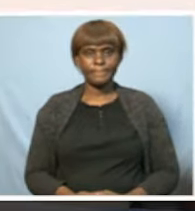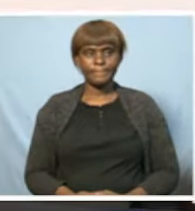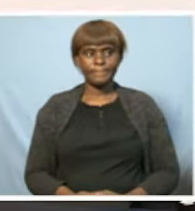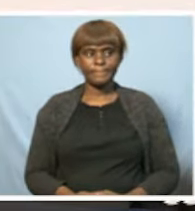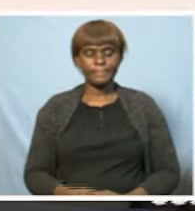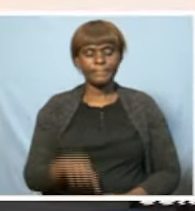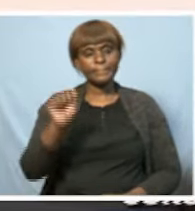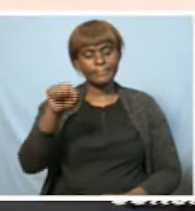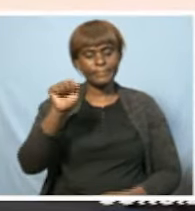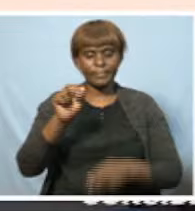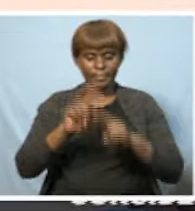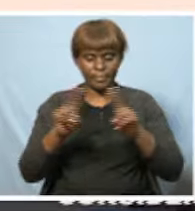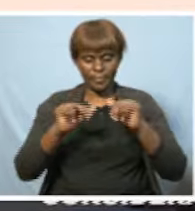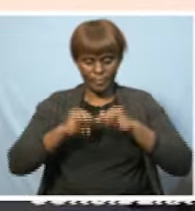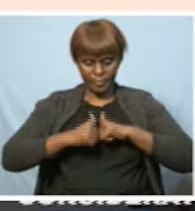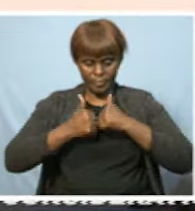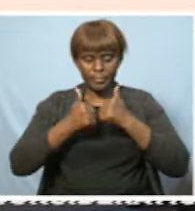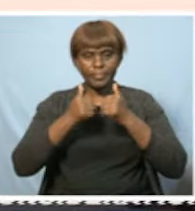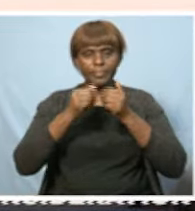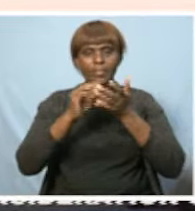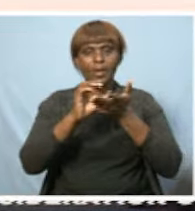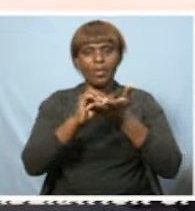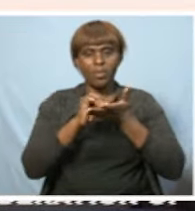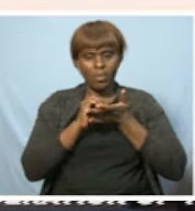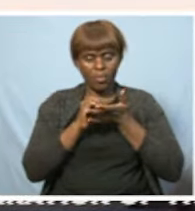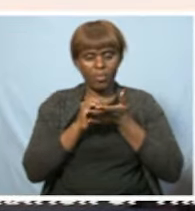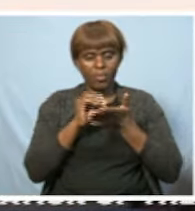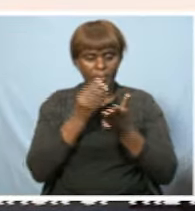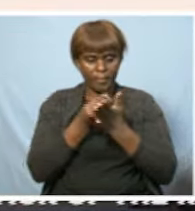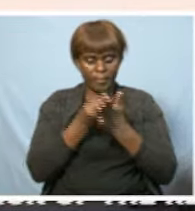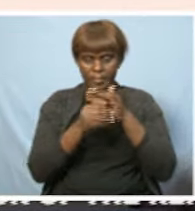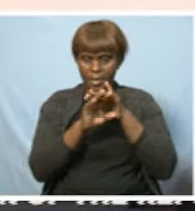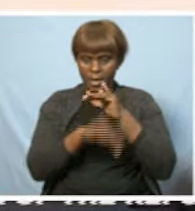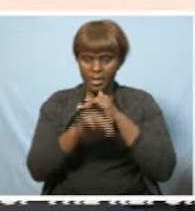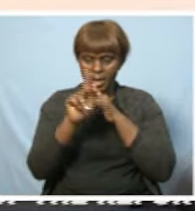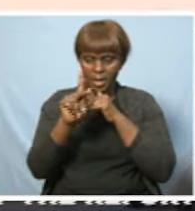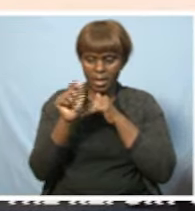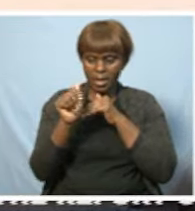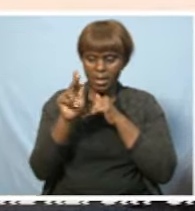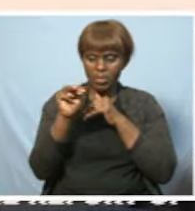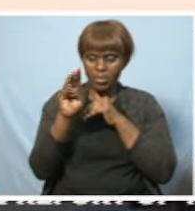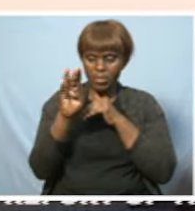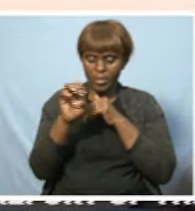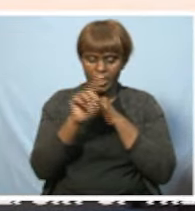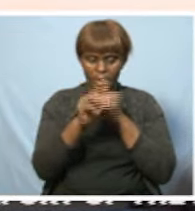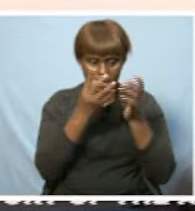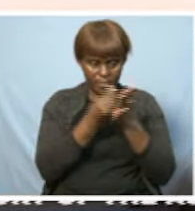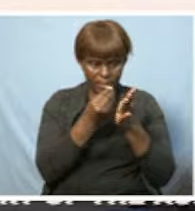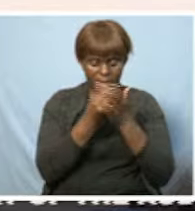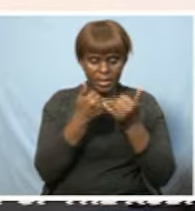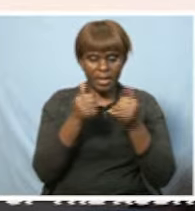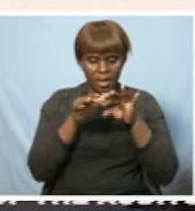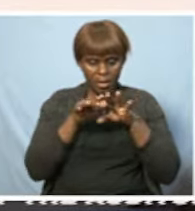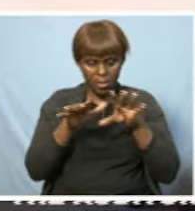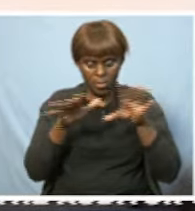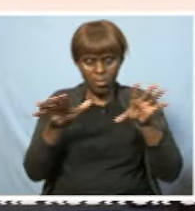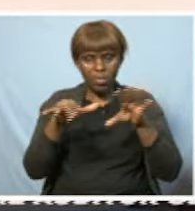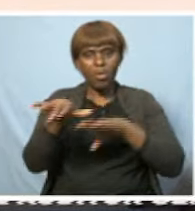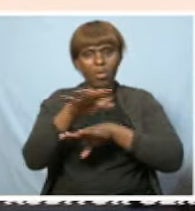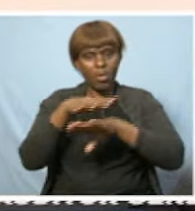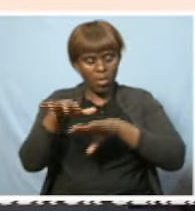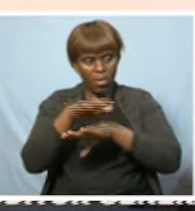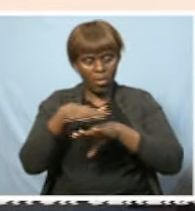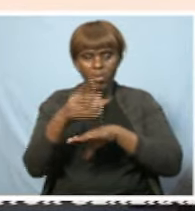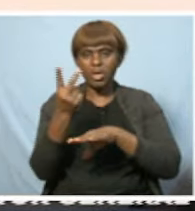Yes, Chair. We are being owed under Kaumbo constituency, and this owing is now spread over the